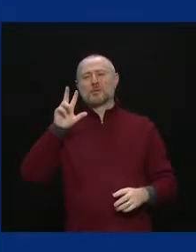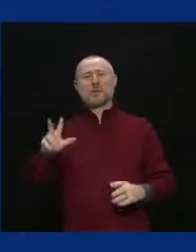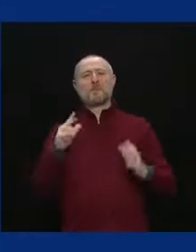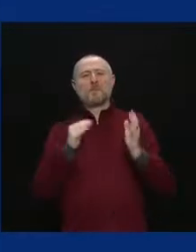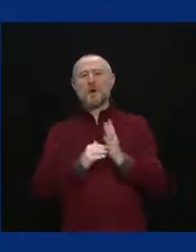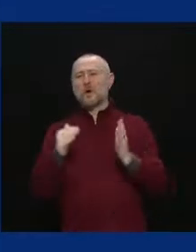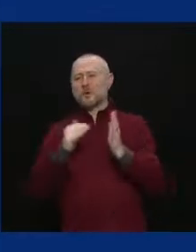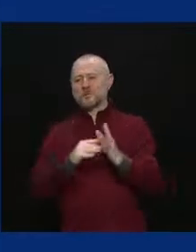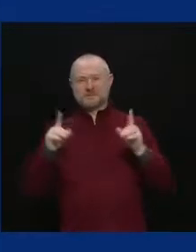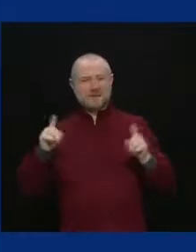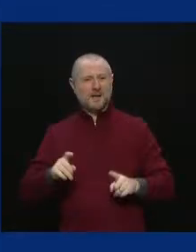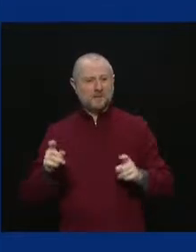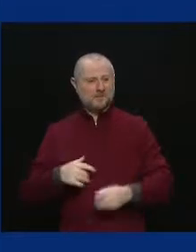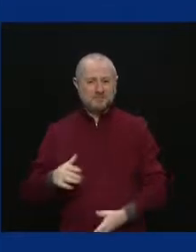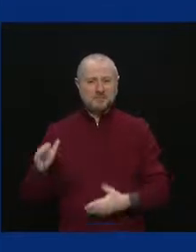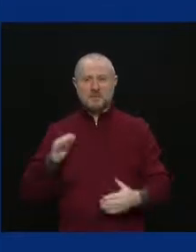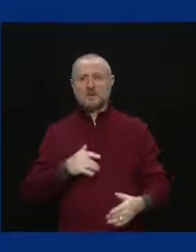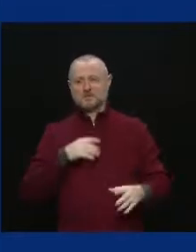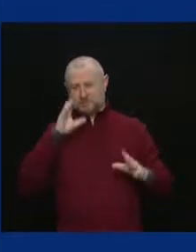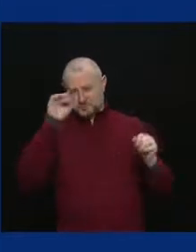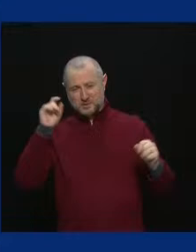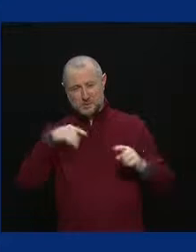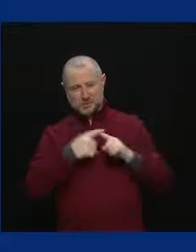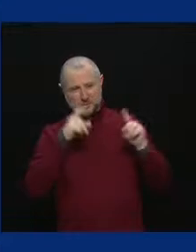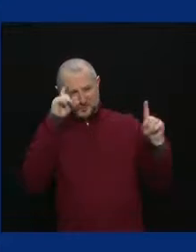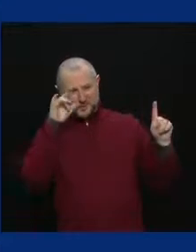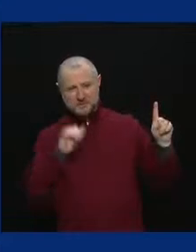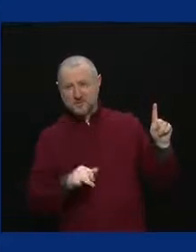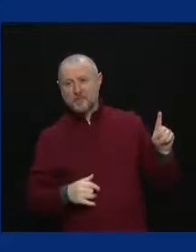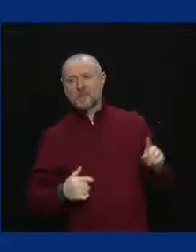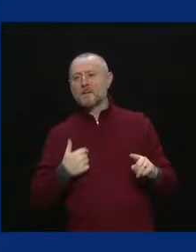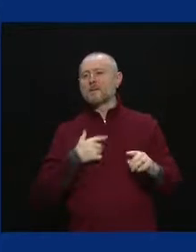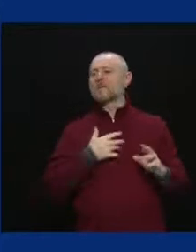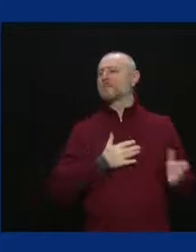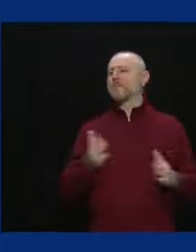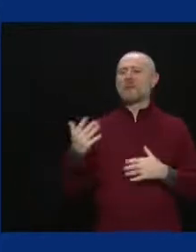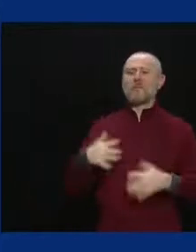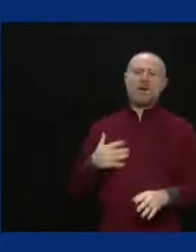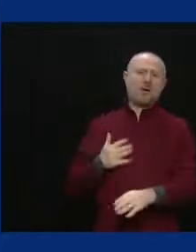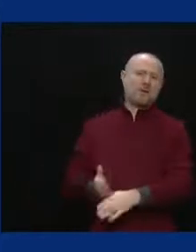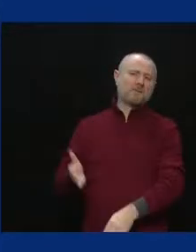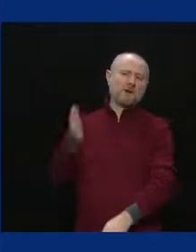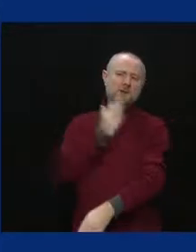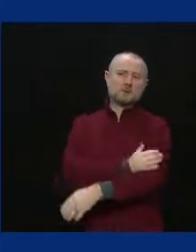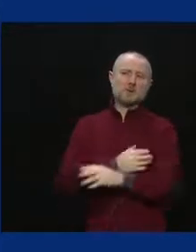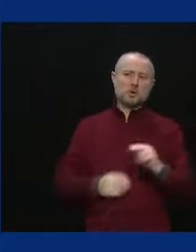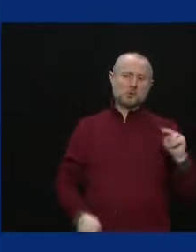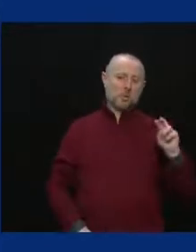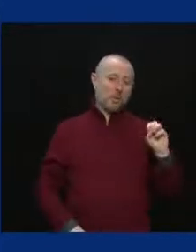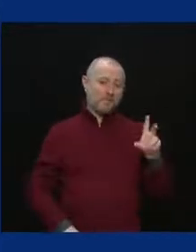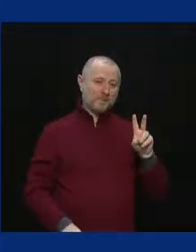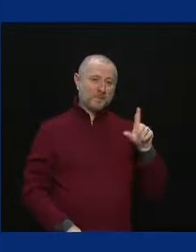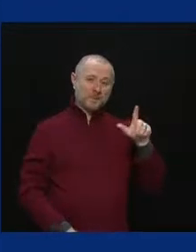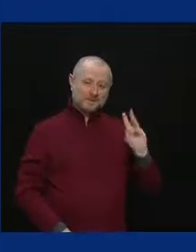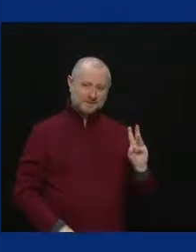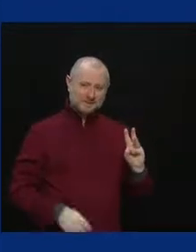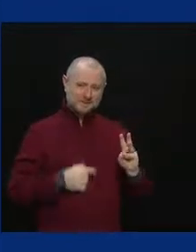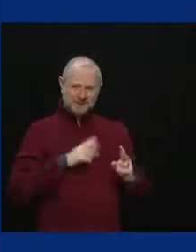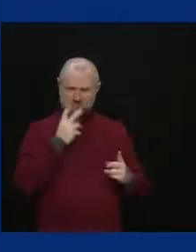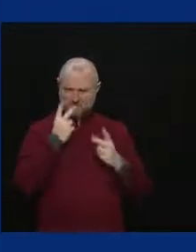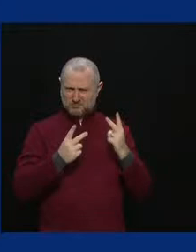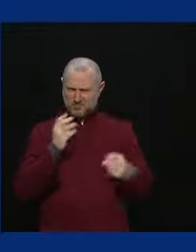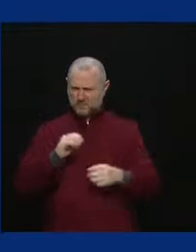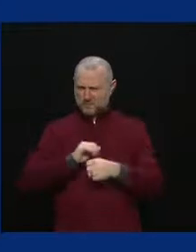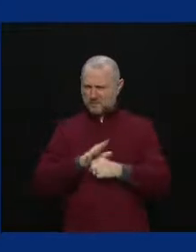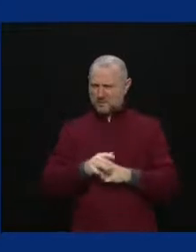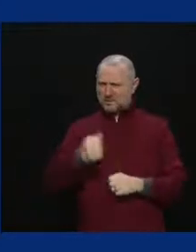million tests. This talked about by the president. We are all over this early on. Again, November 26th, started seeing what was happening in South